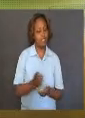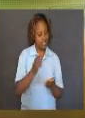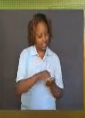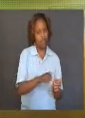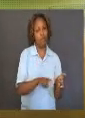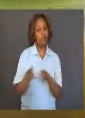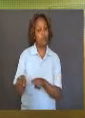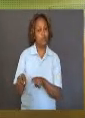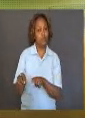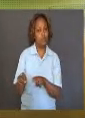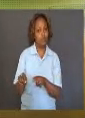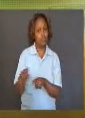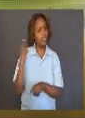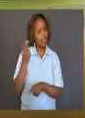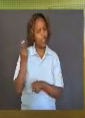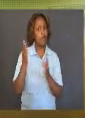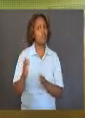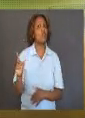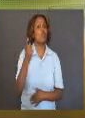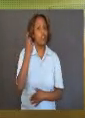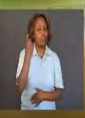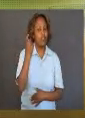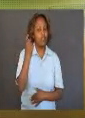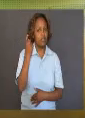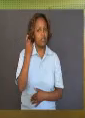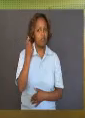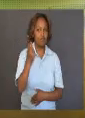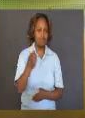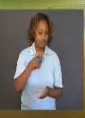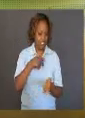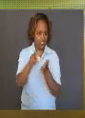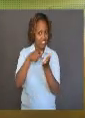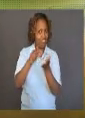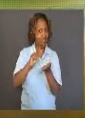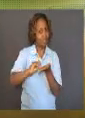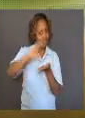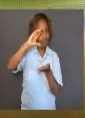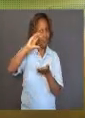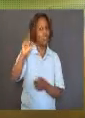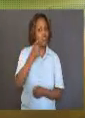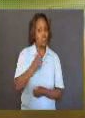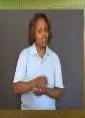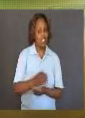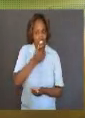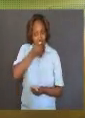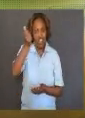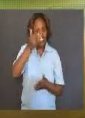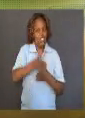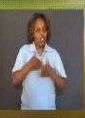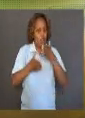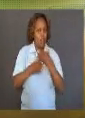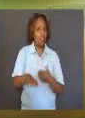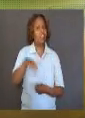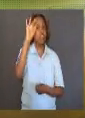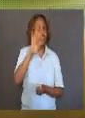Also, they will benefit from higher pay and greater status.